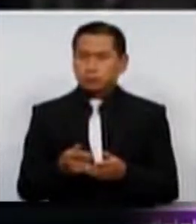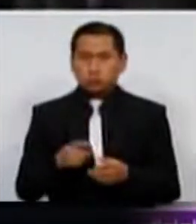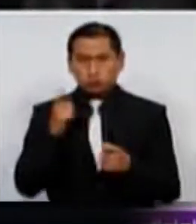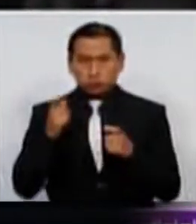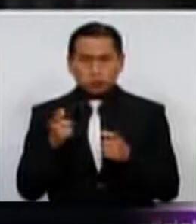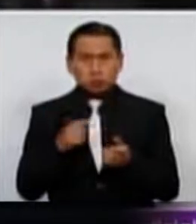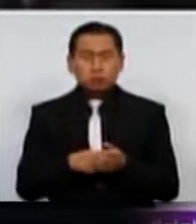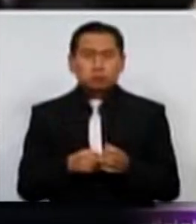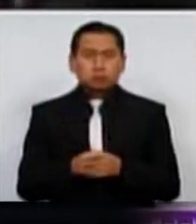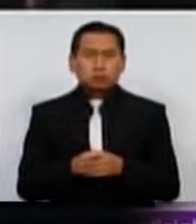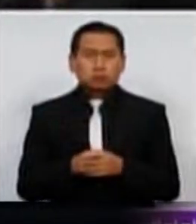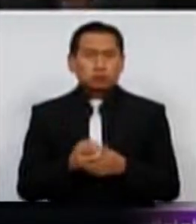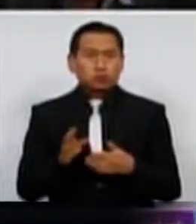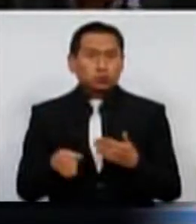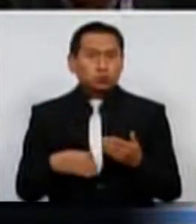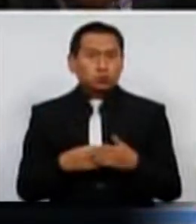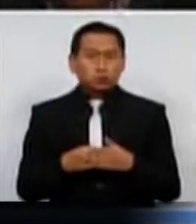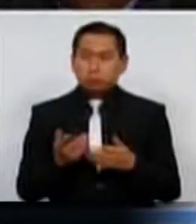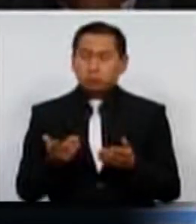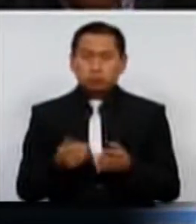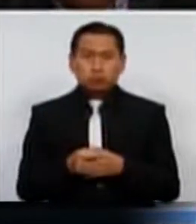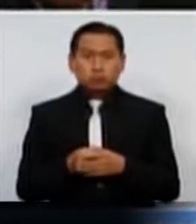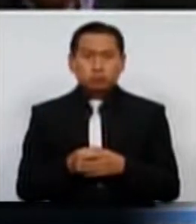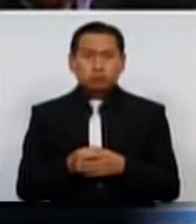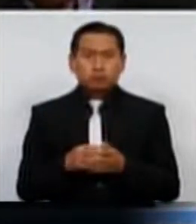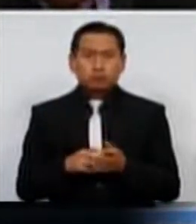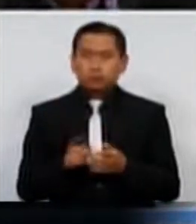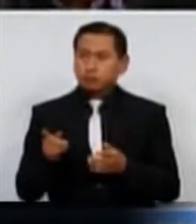and he commits himself that he will govern